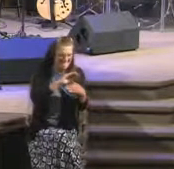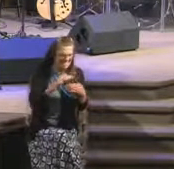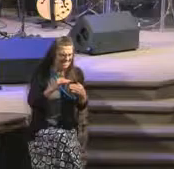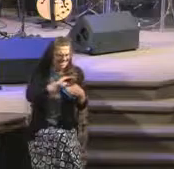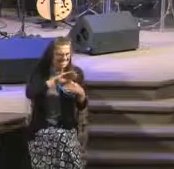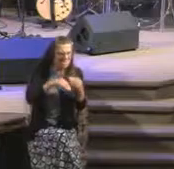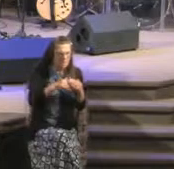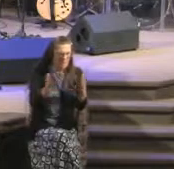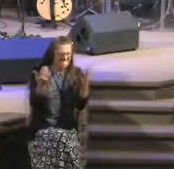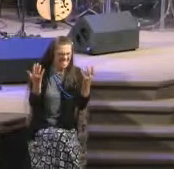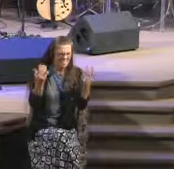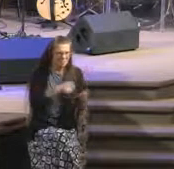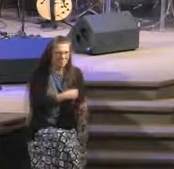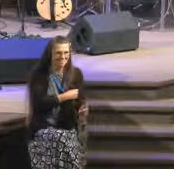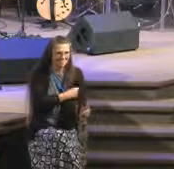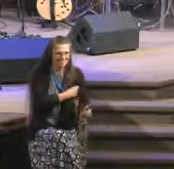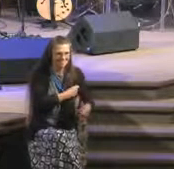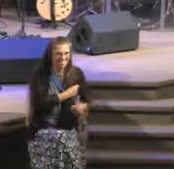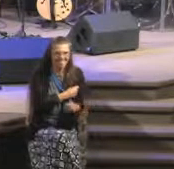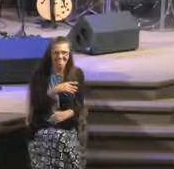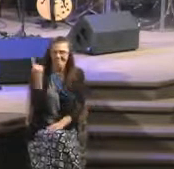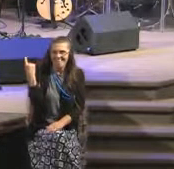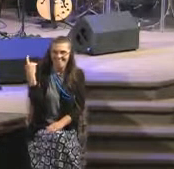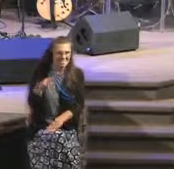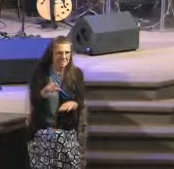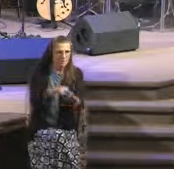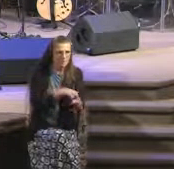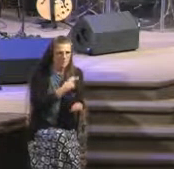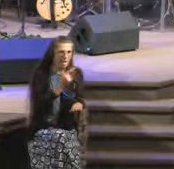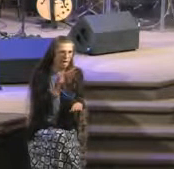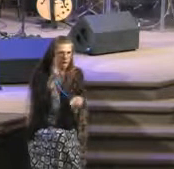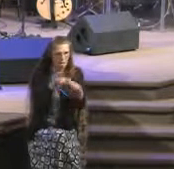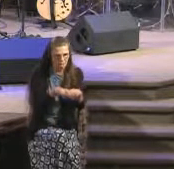Come on, I've sat where you've sat.